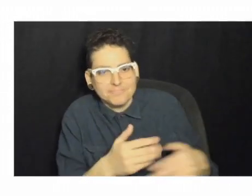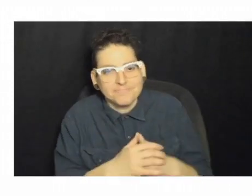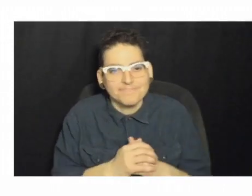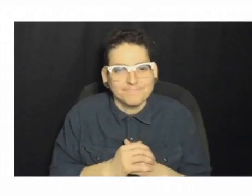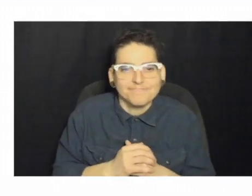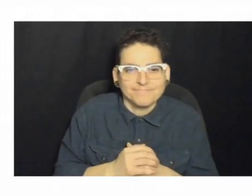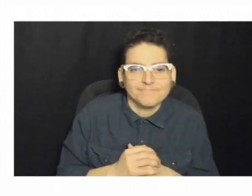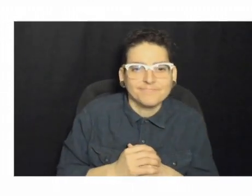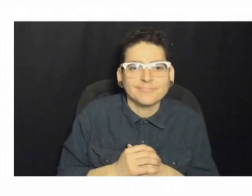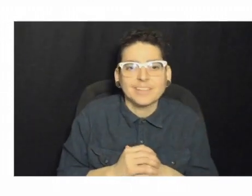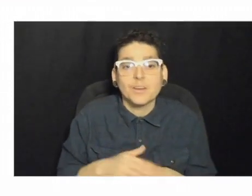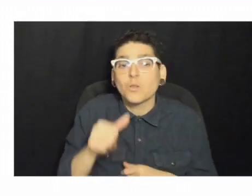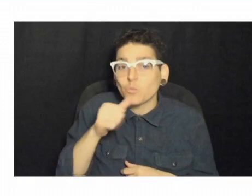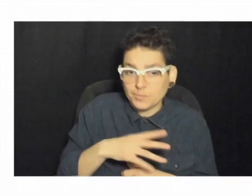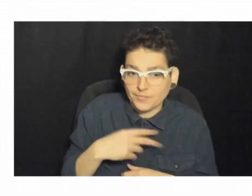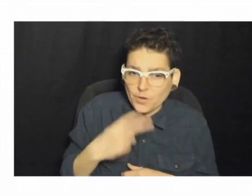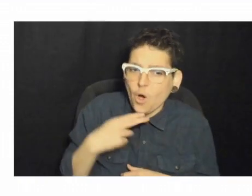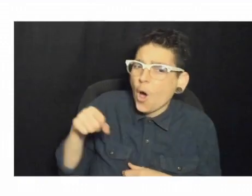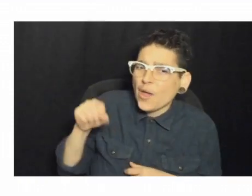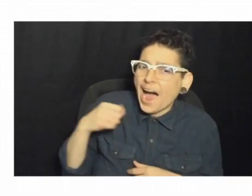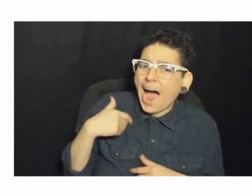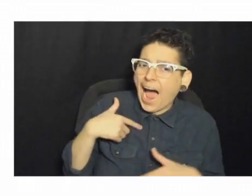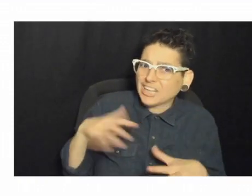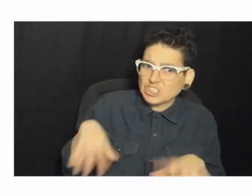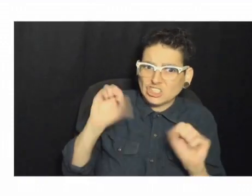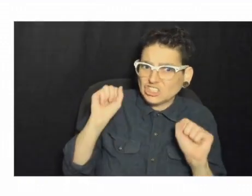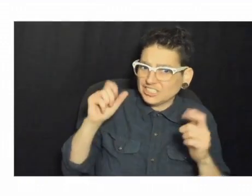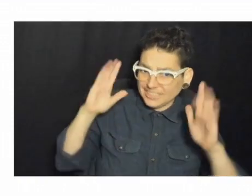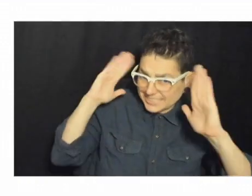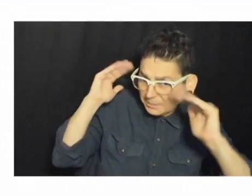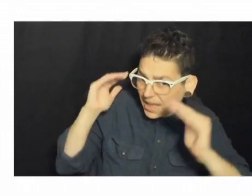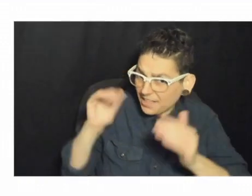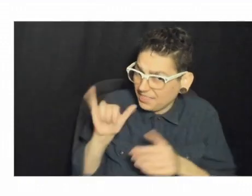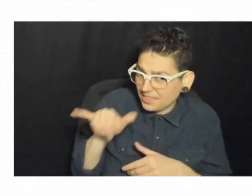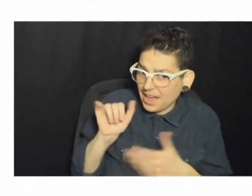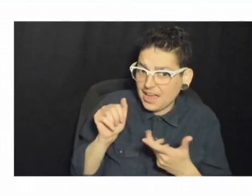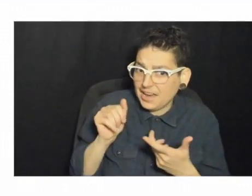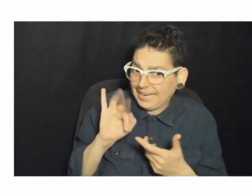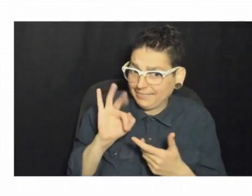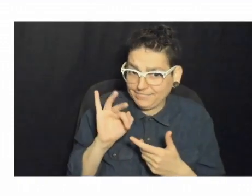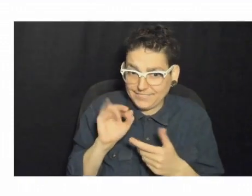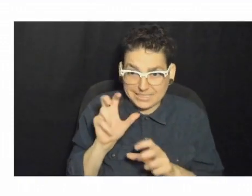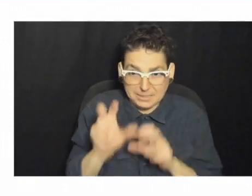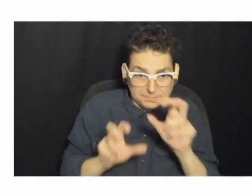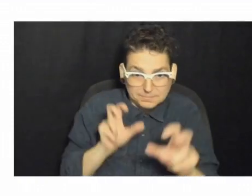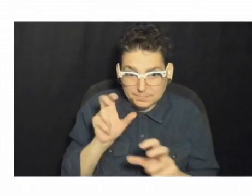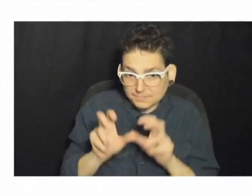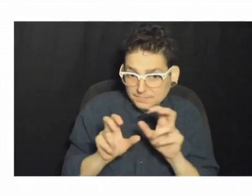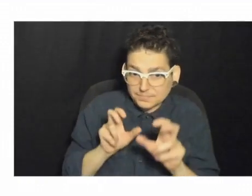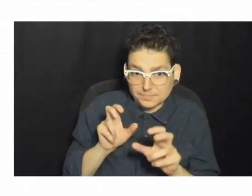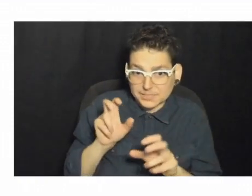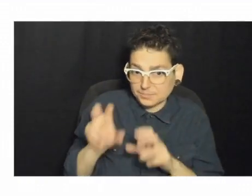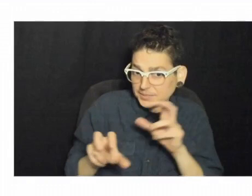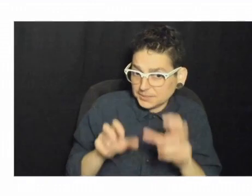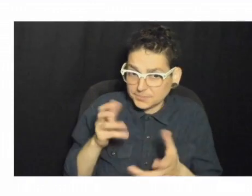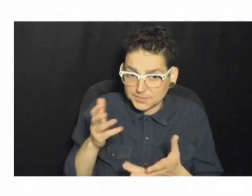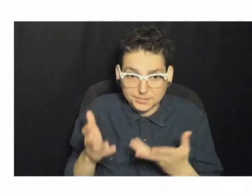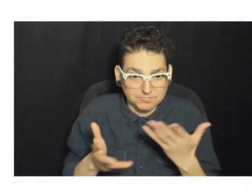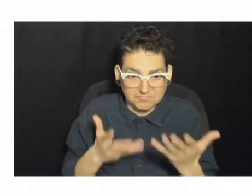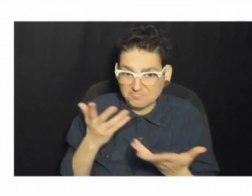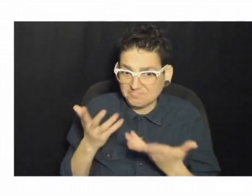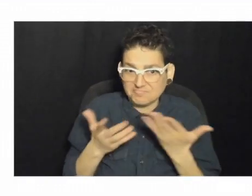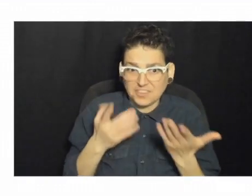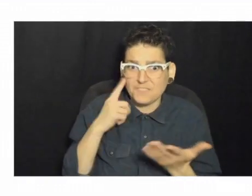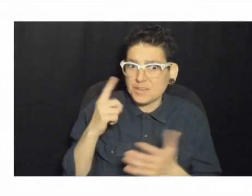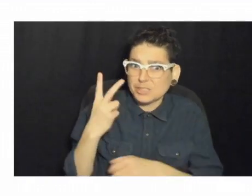there has been a great investment in resources over the last 2 years, as has been mentioned, we'll get it. I think, Esther, you said it